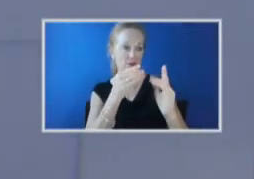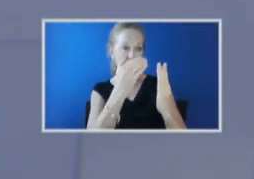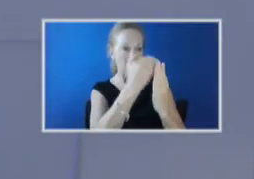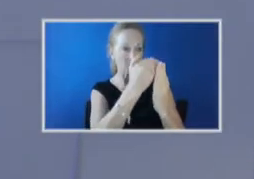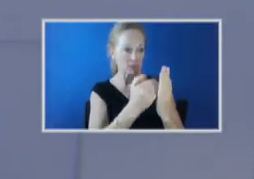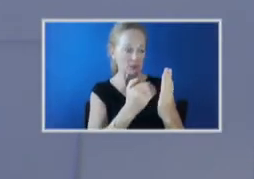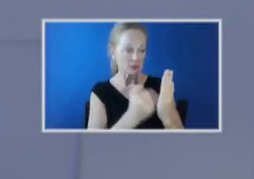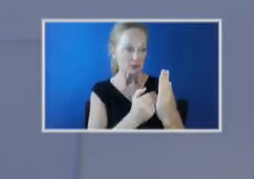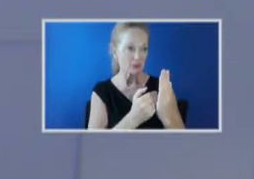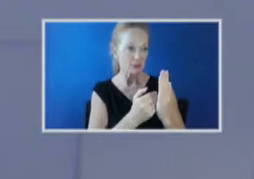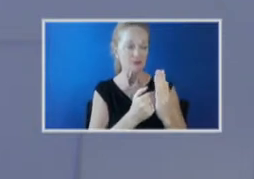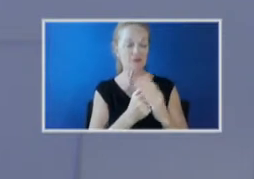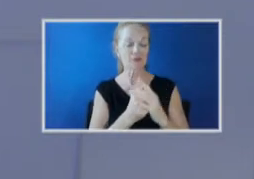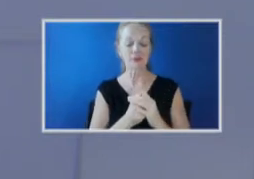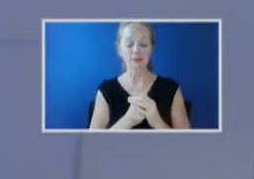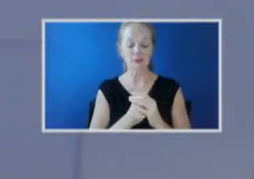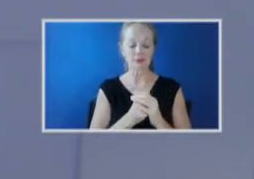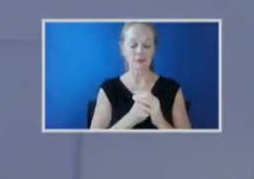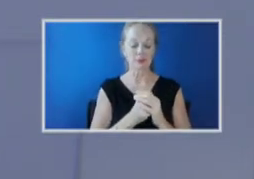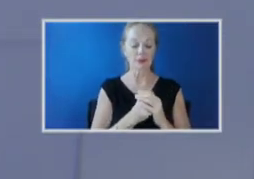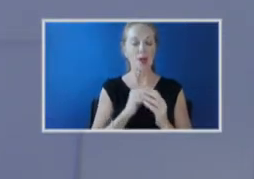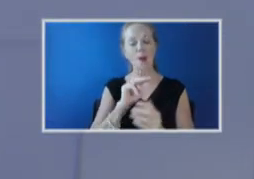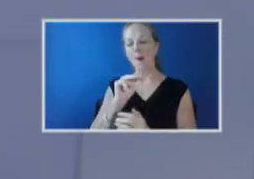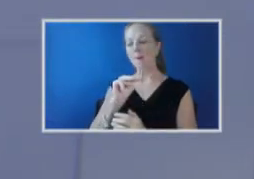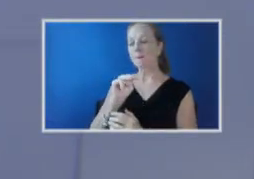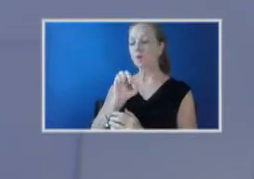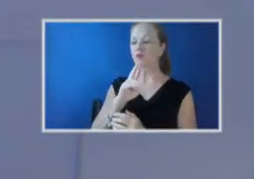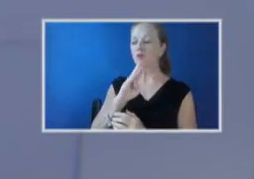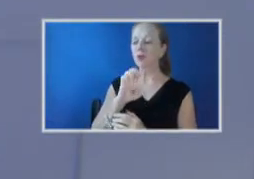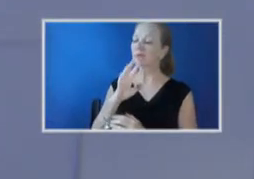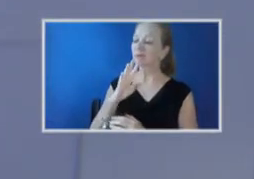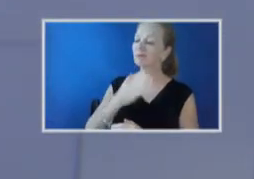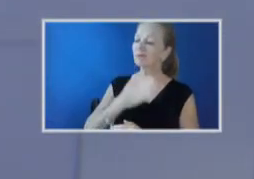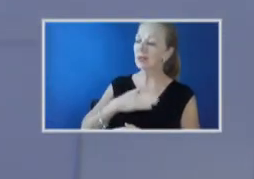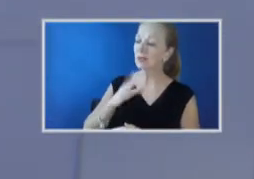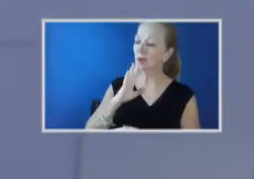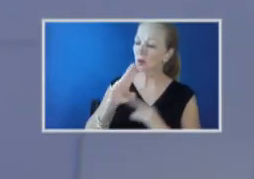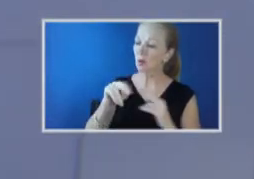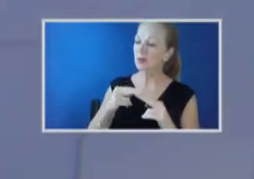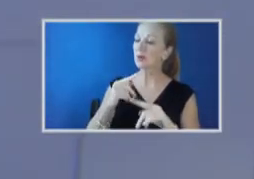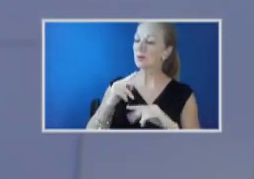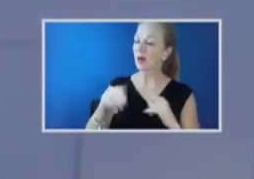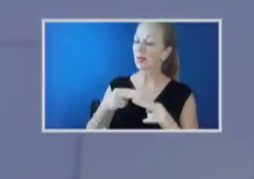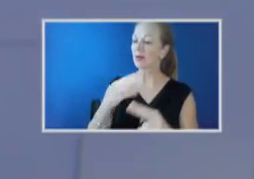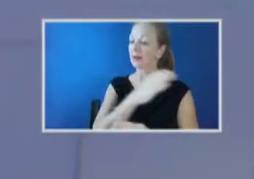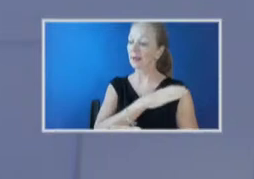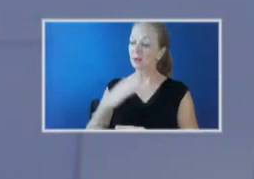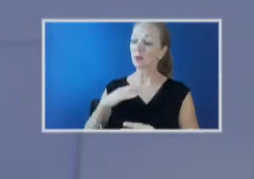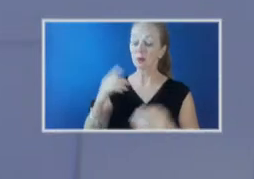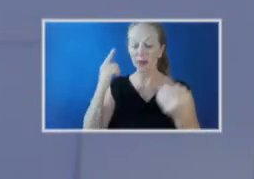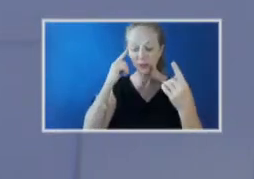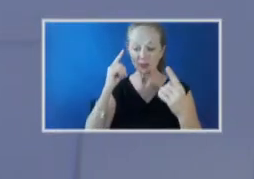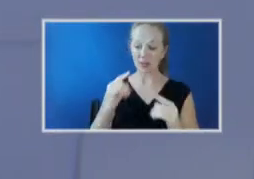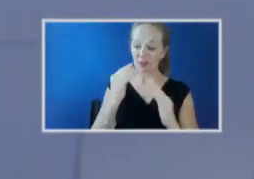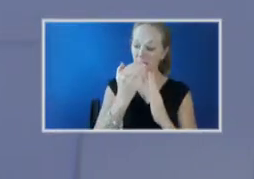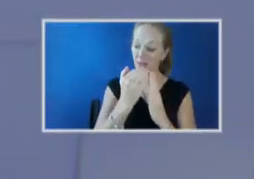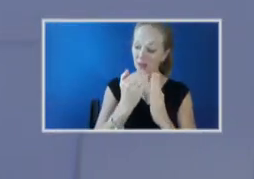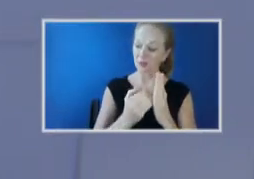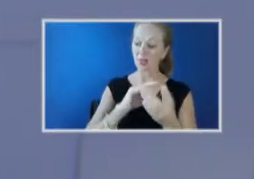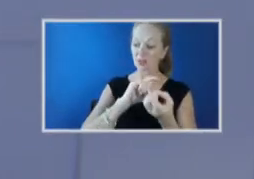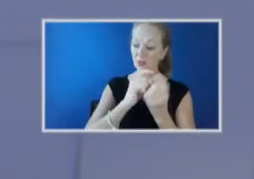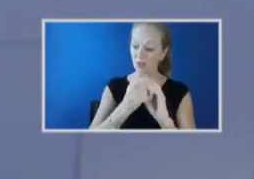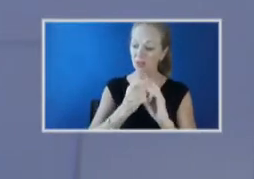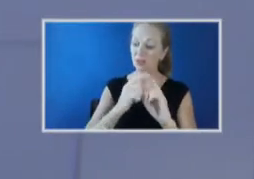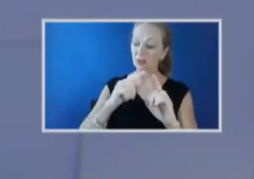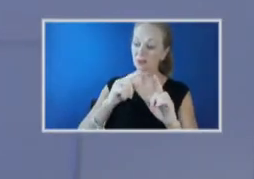have, Marie, will you talk to us about the council consent item questions and the changes that have been made as